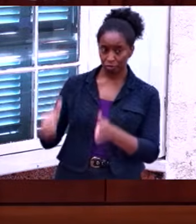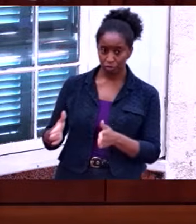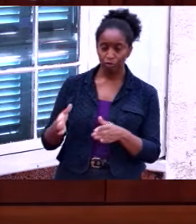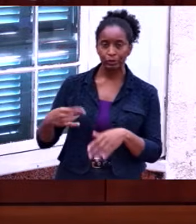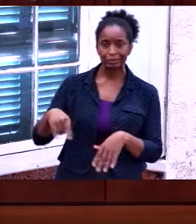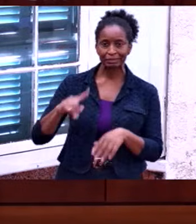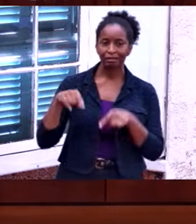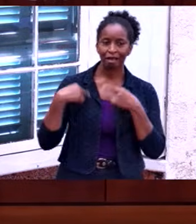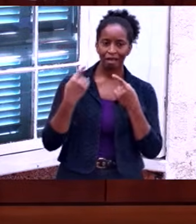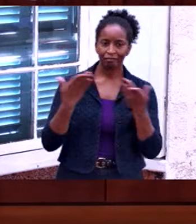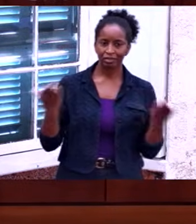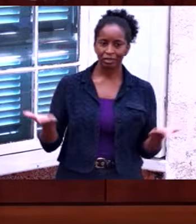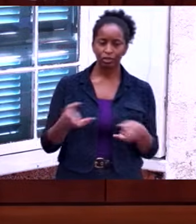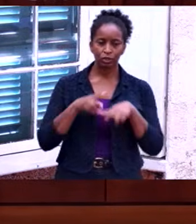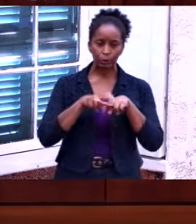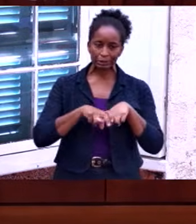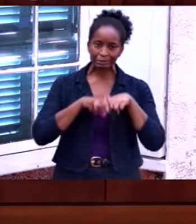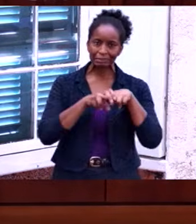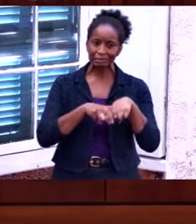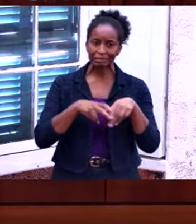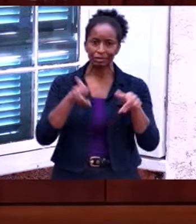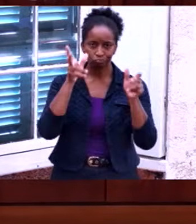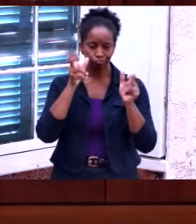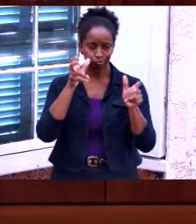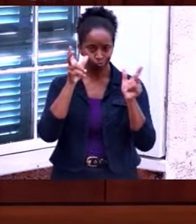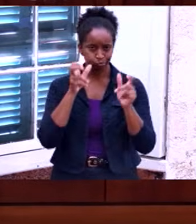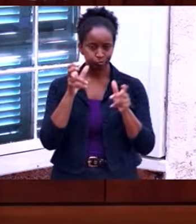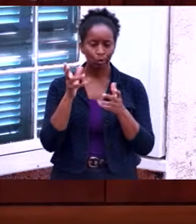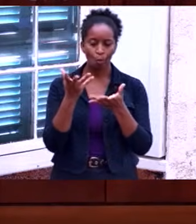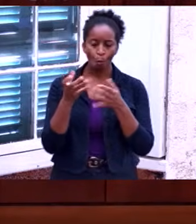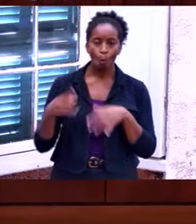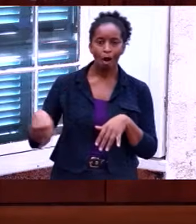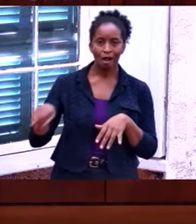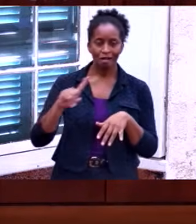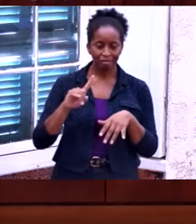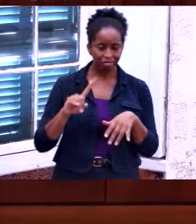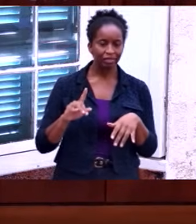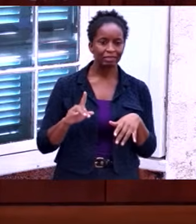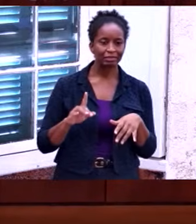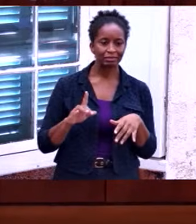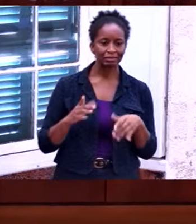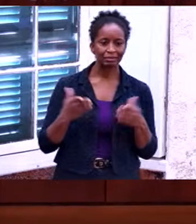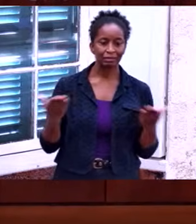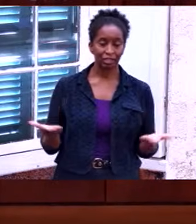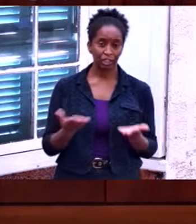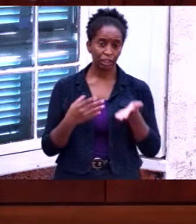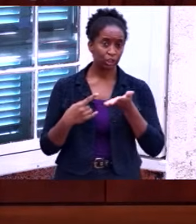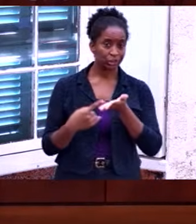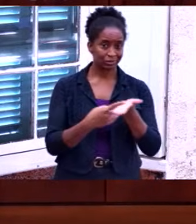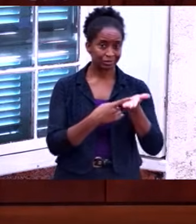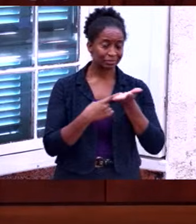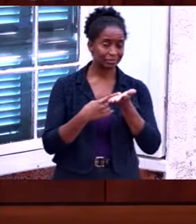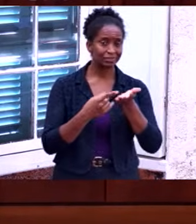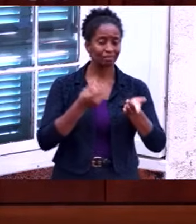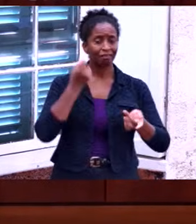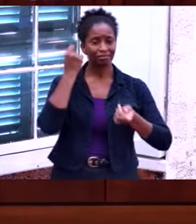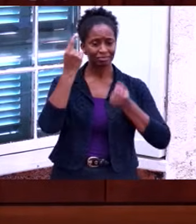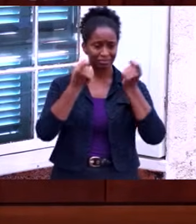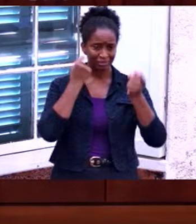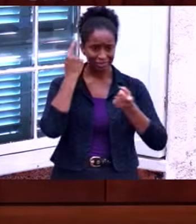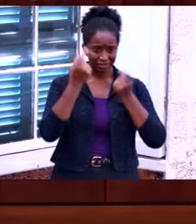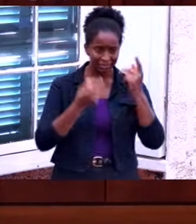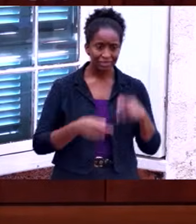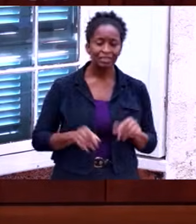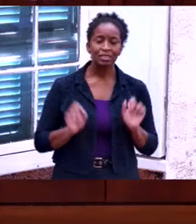And I want to make sure that we allow them to go away with not just the substance of parliamentary reform, but the basis of research